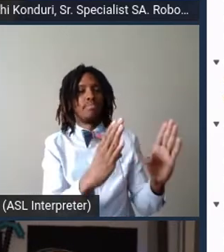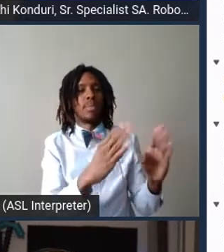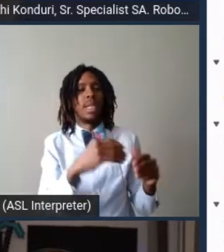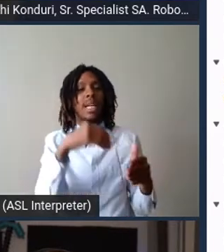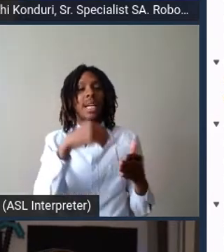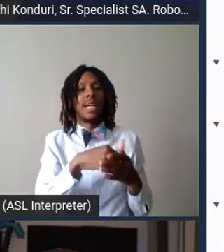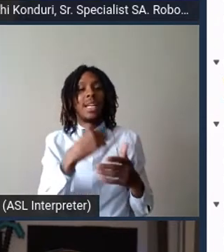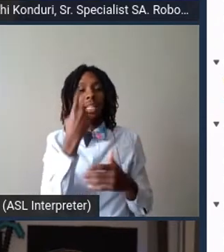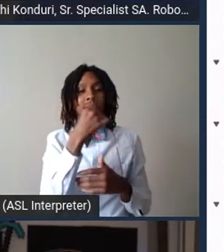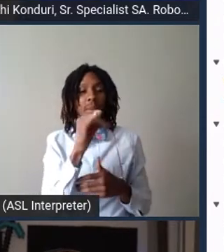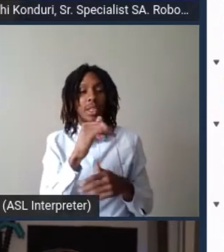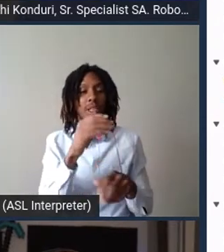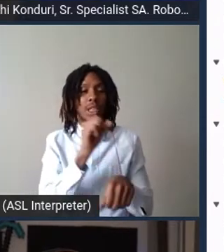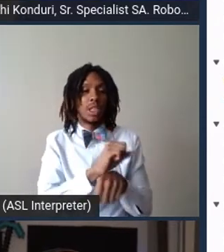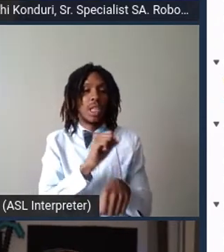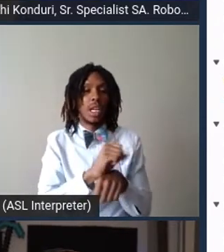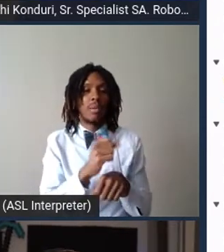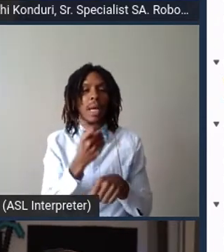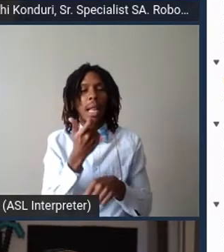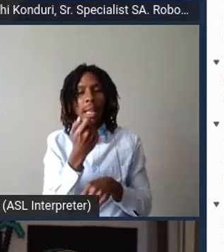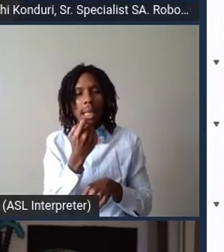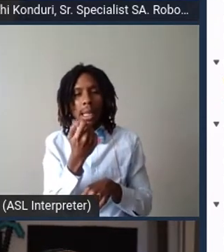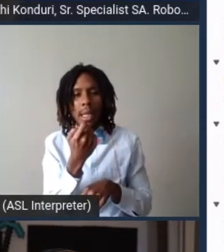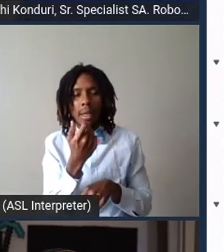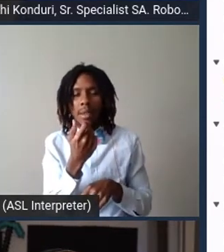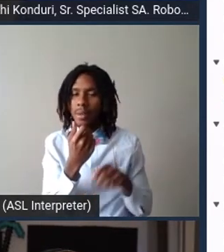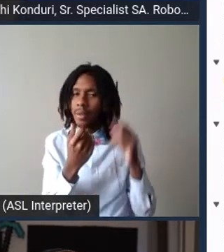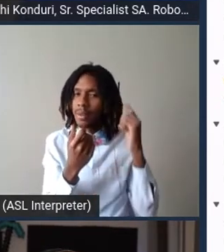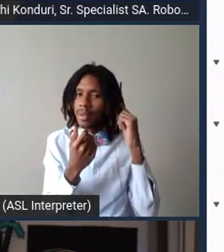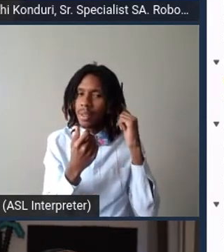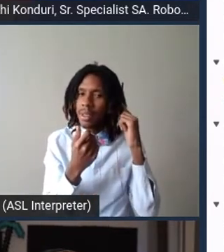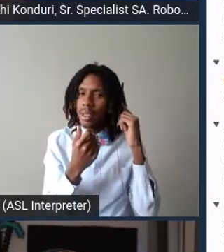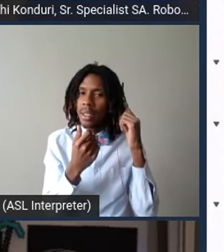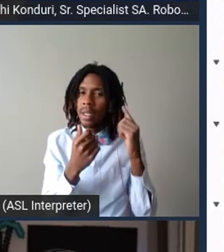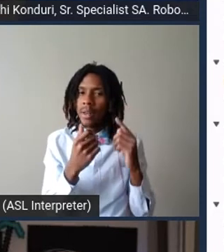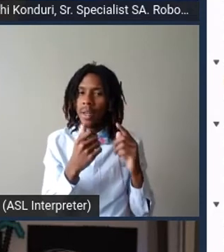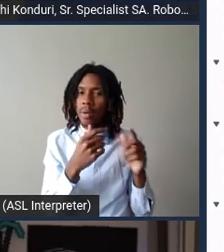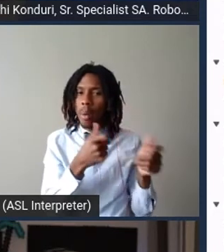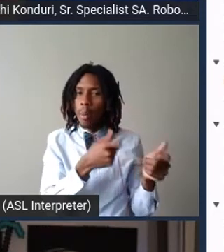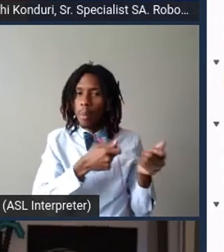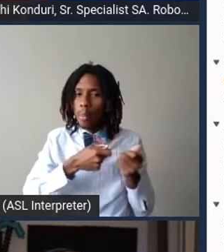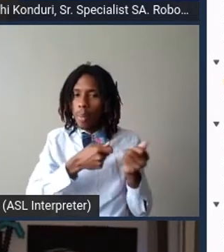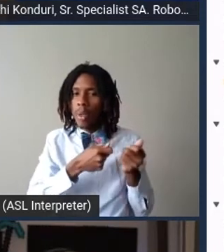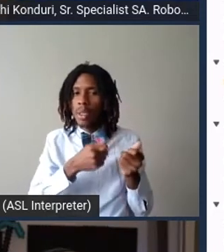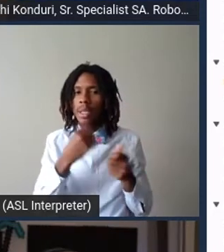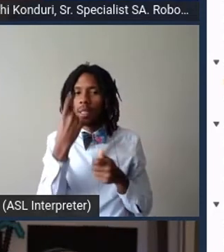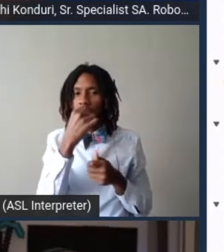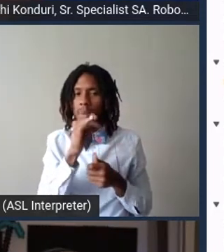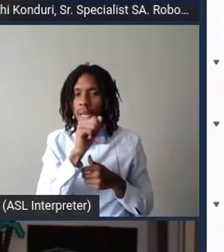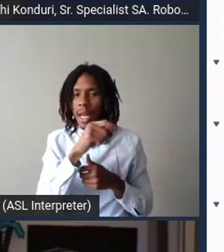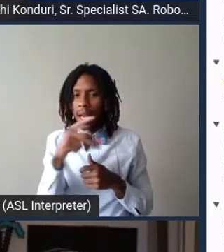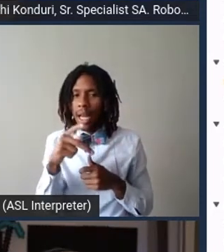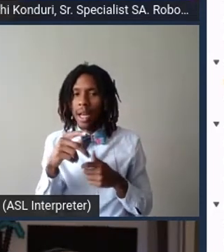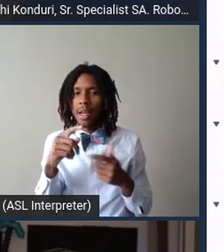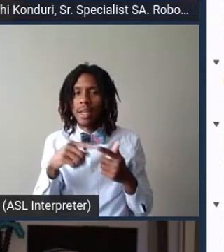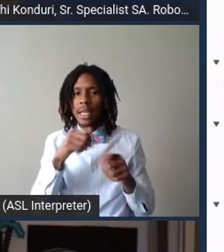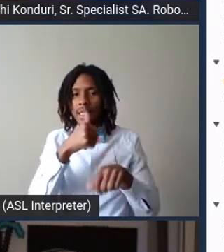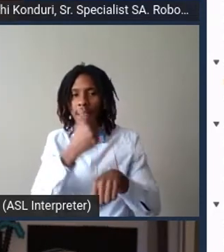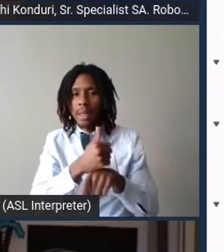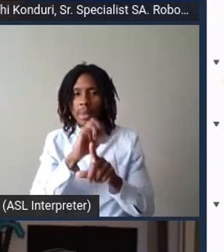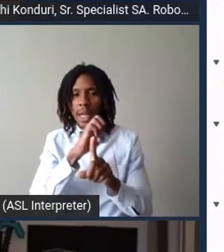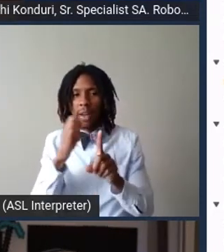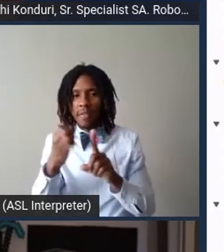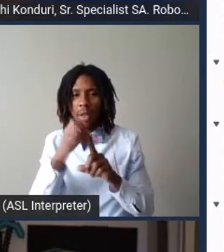job, it's going to do a little bit of stuff in the background where it's going to pull in the simulation application, set the environment, and